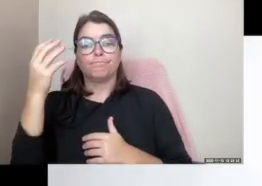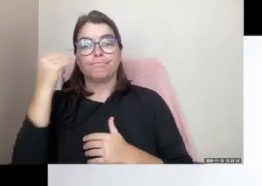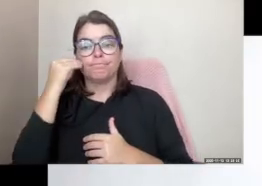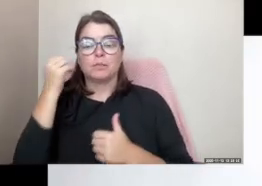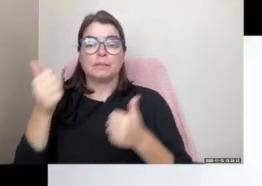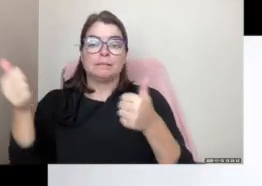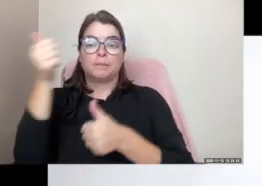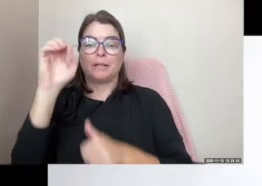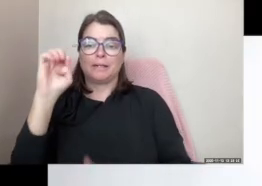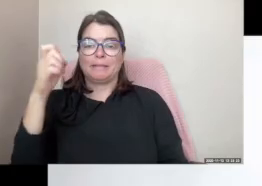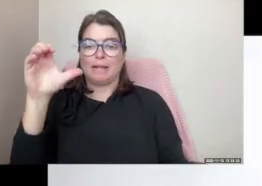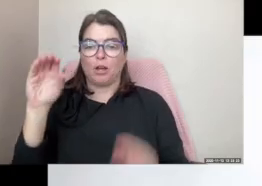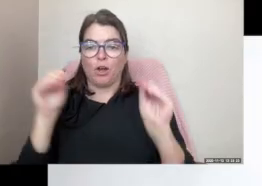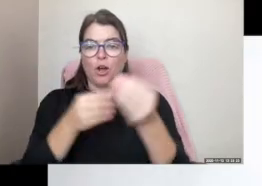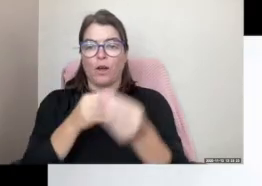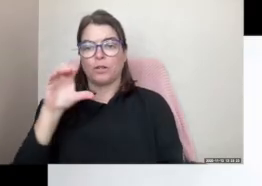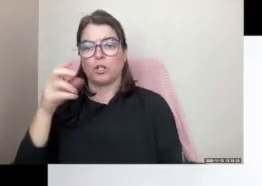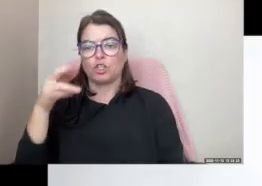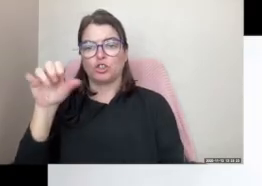be talking about all of those things today.